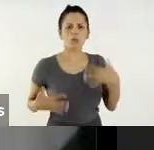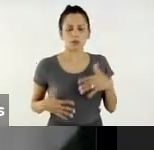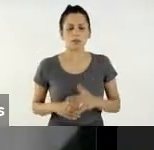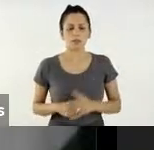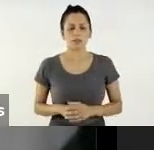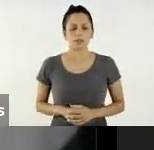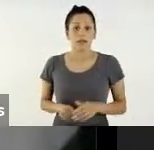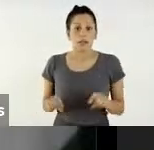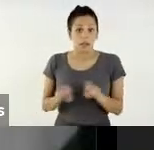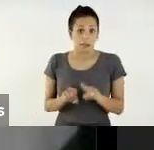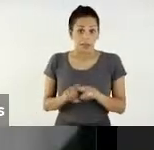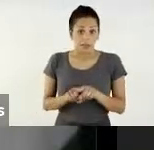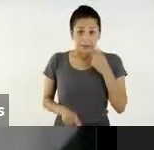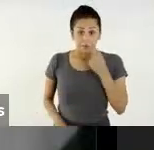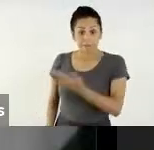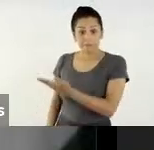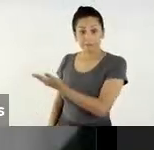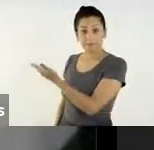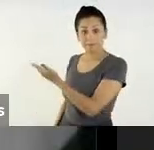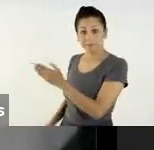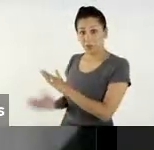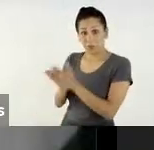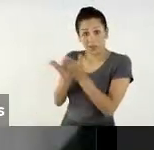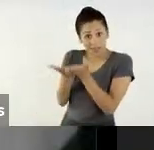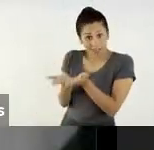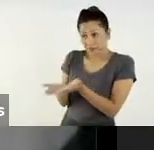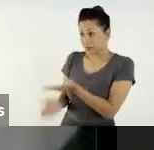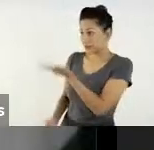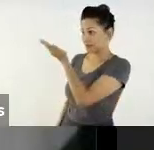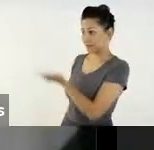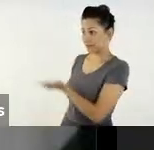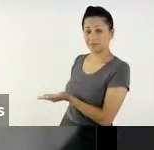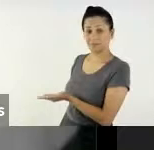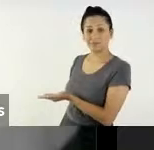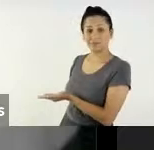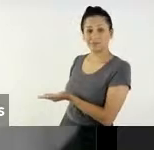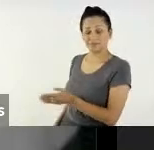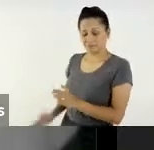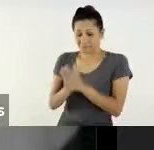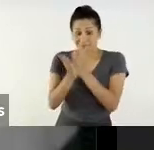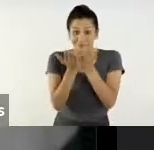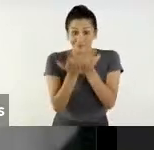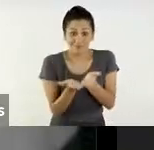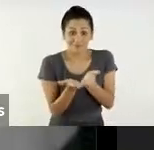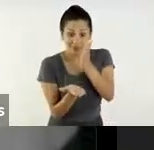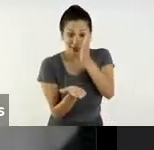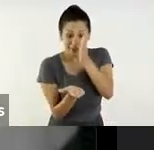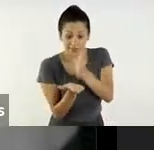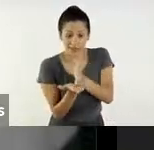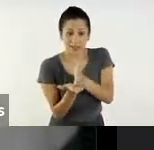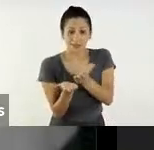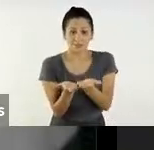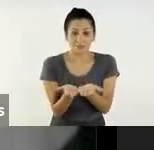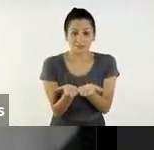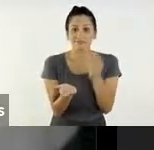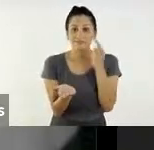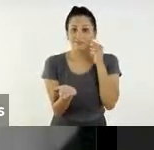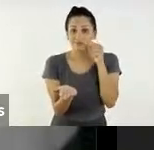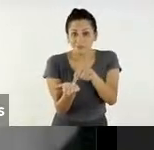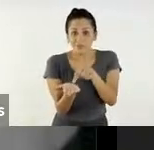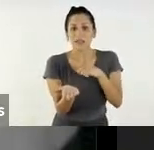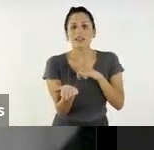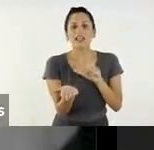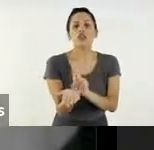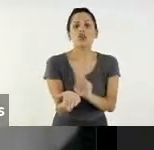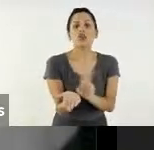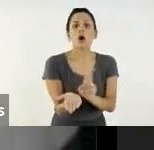the book, this is the middle of the book, the colophon fell in the middle of the book, and you can see some of the credits for just, you know, just a handful of the images that